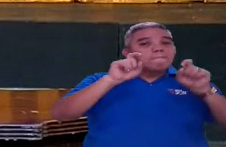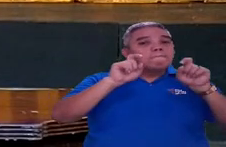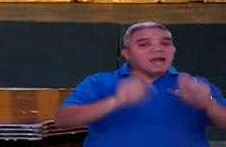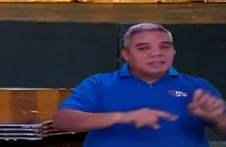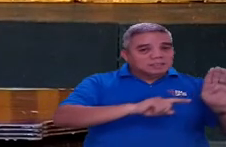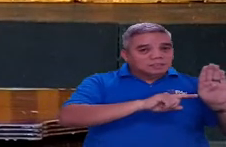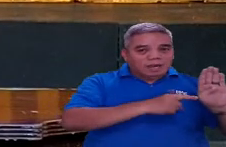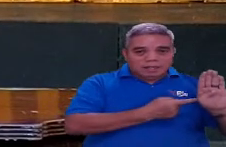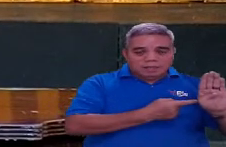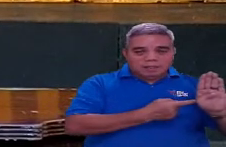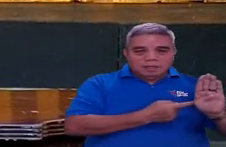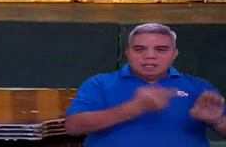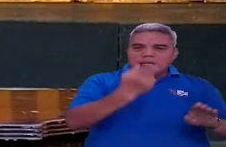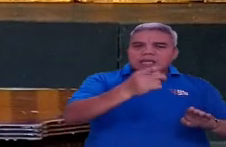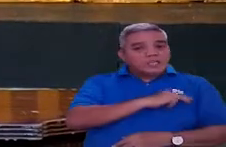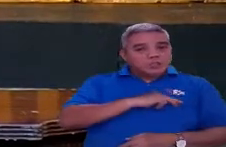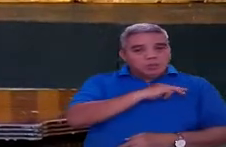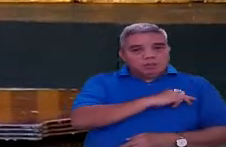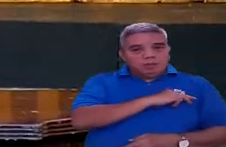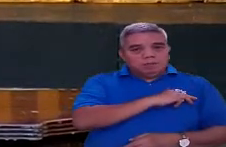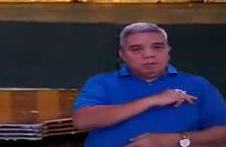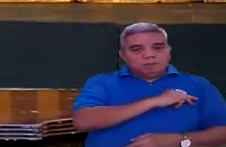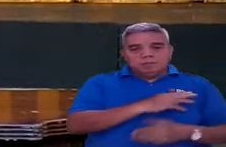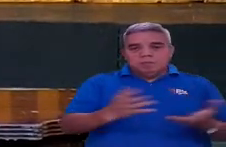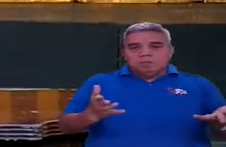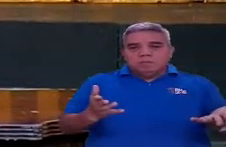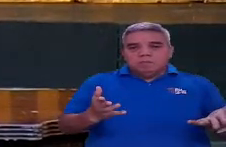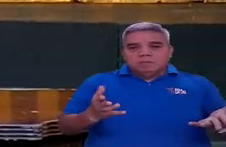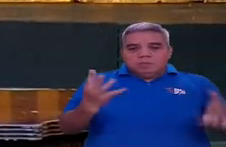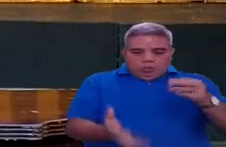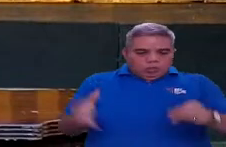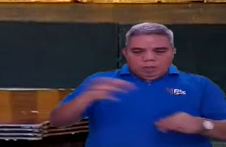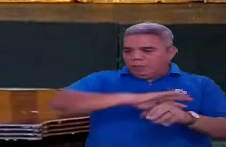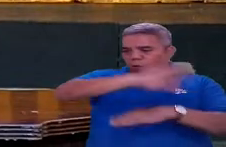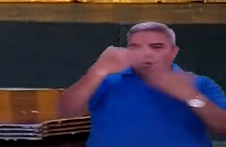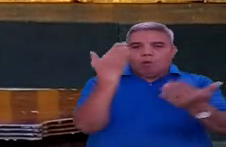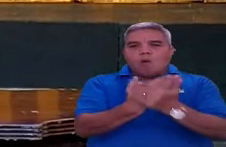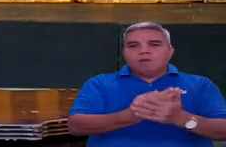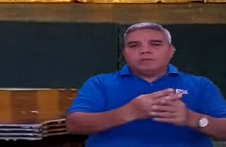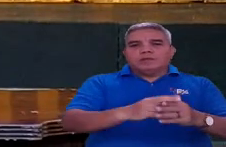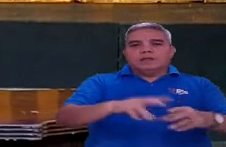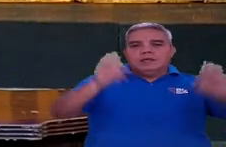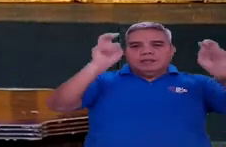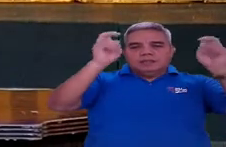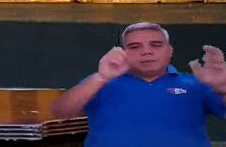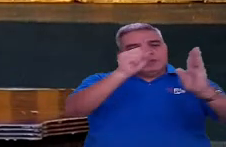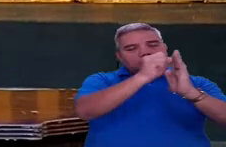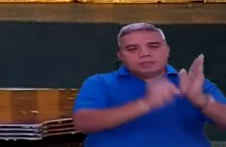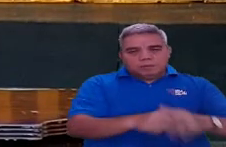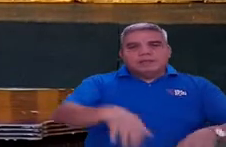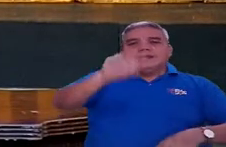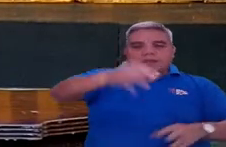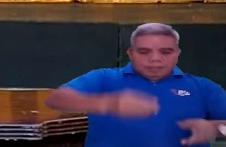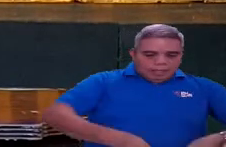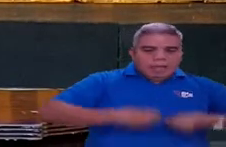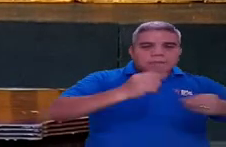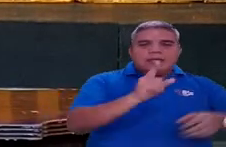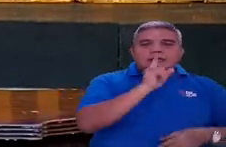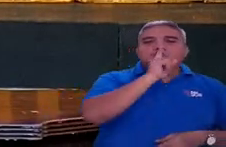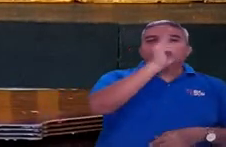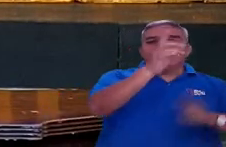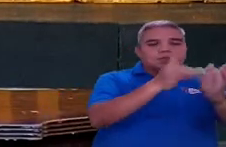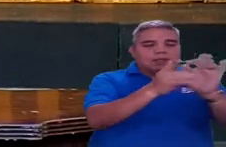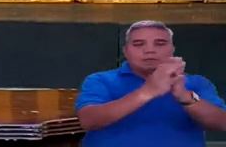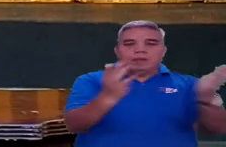it. He must educate. You can cover all the topics of the Bible, give them every truth